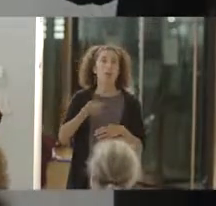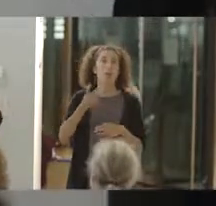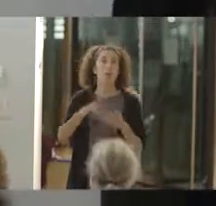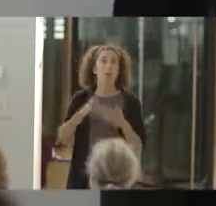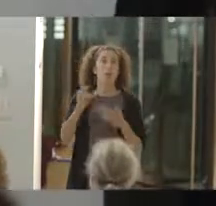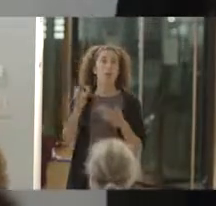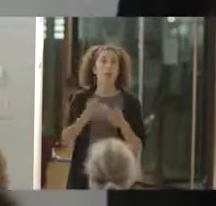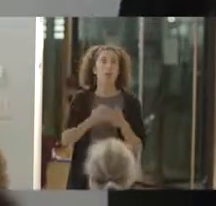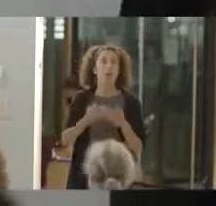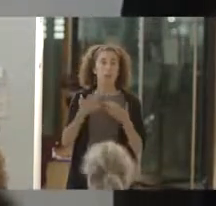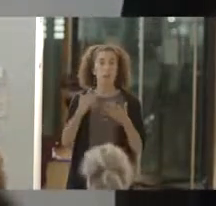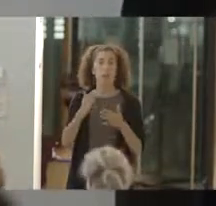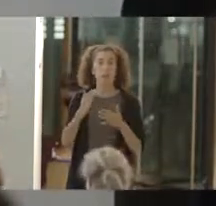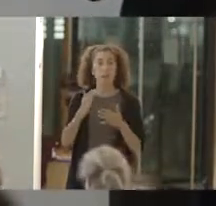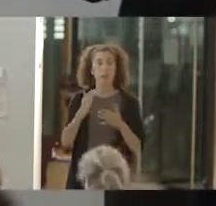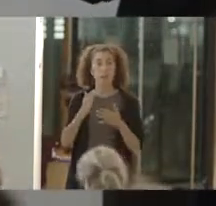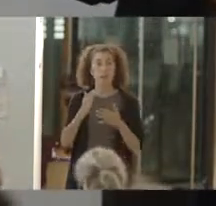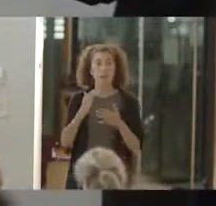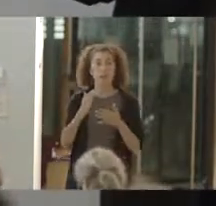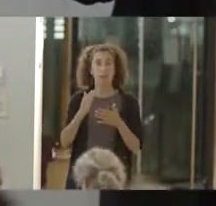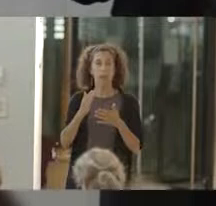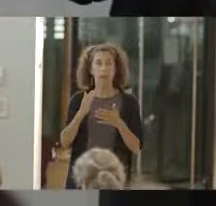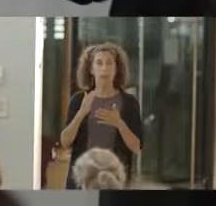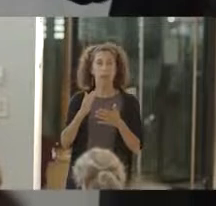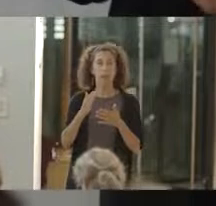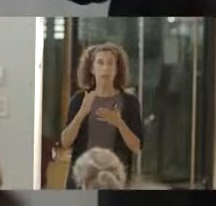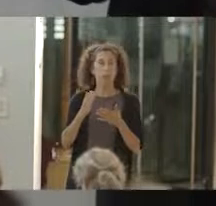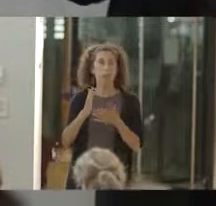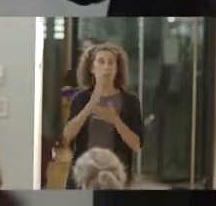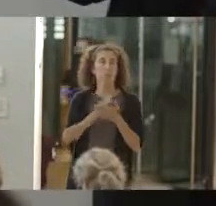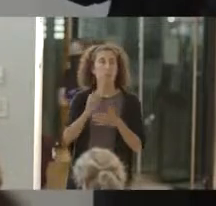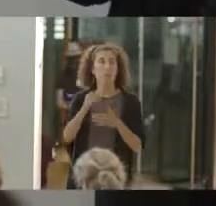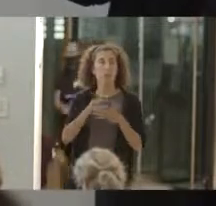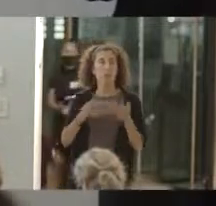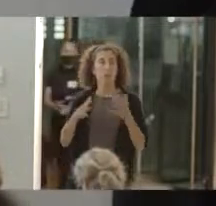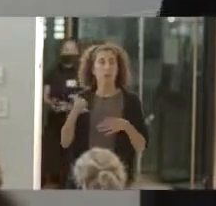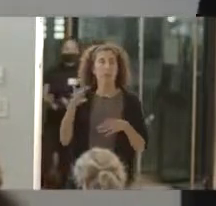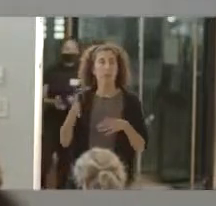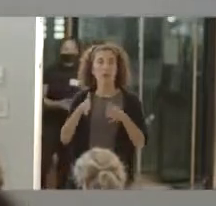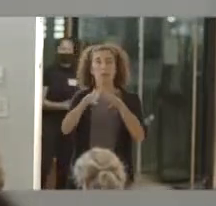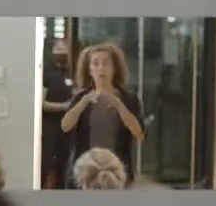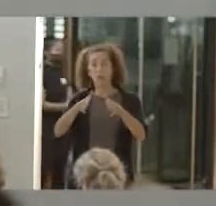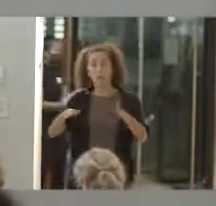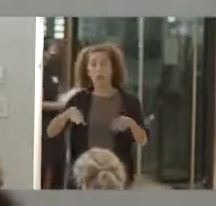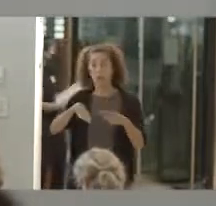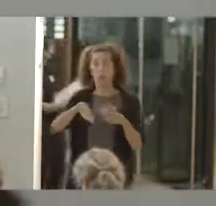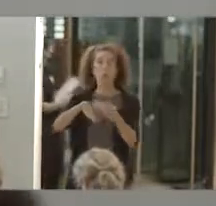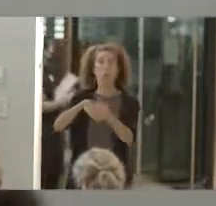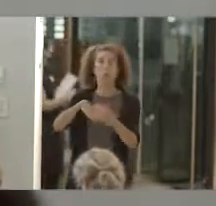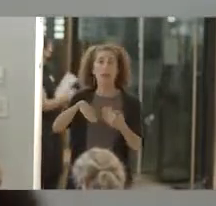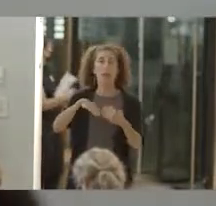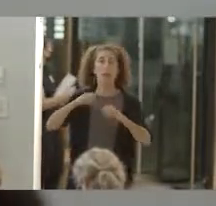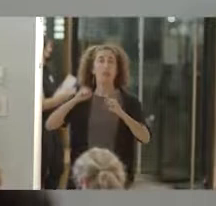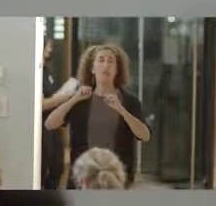a portion of the overall Lower Manhattan Coastal Resiliency Program. That's why we are